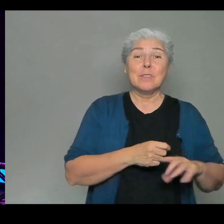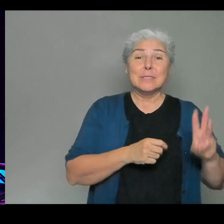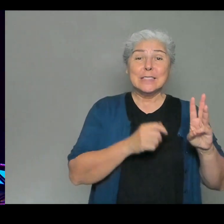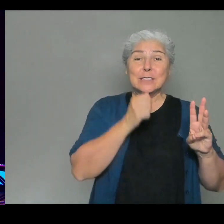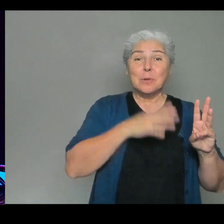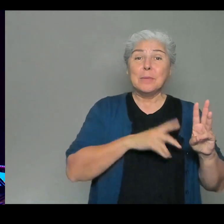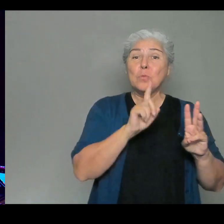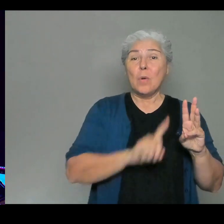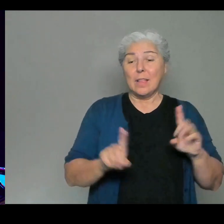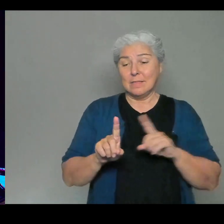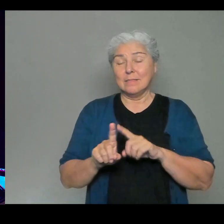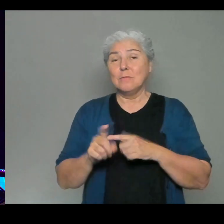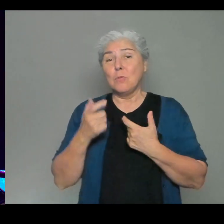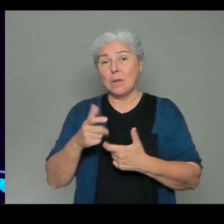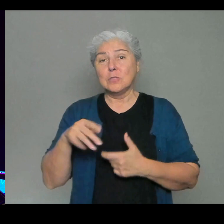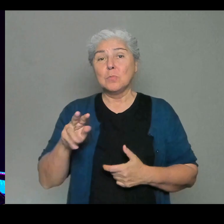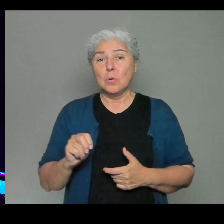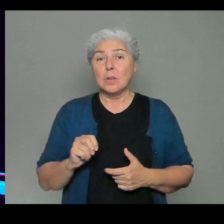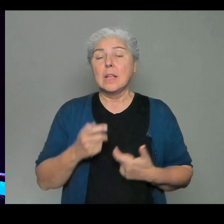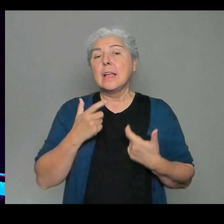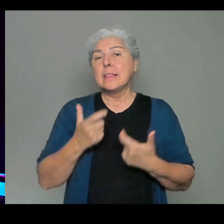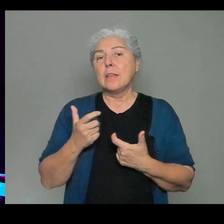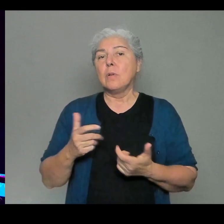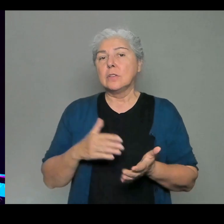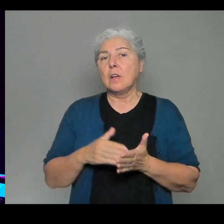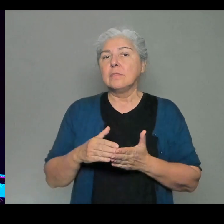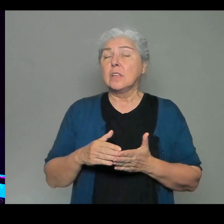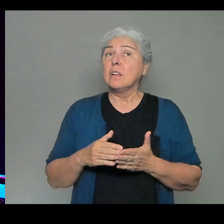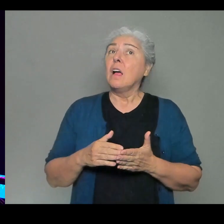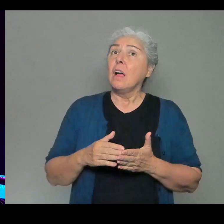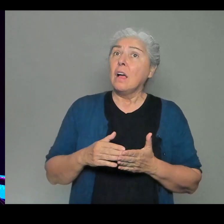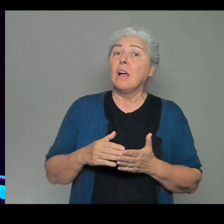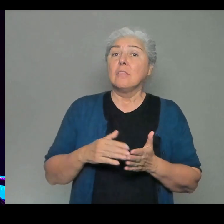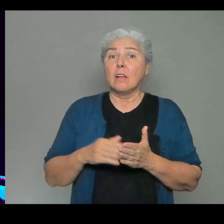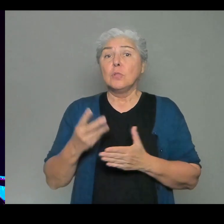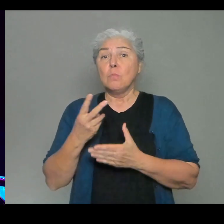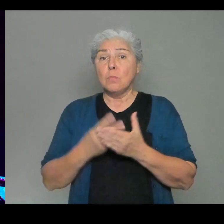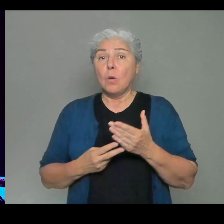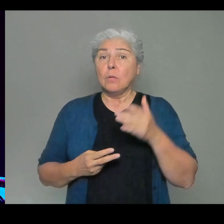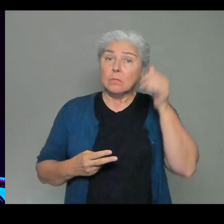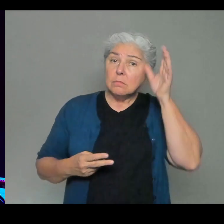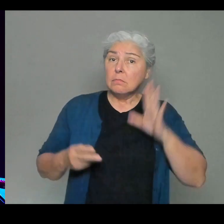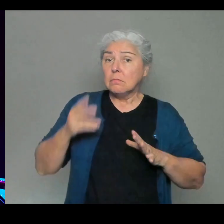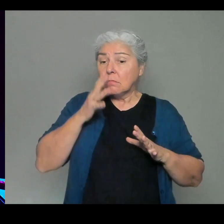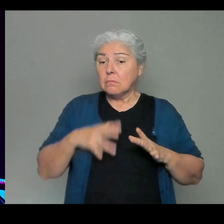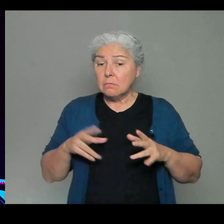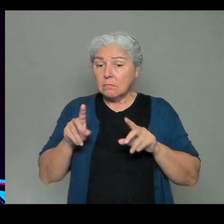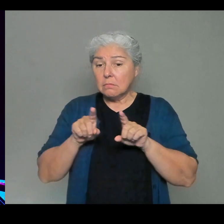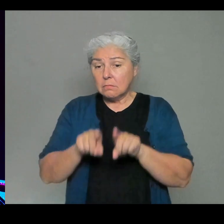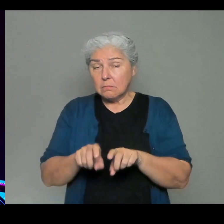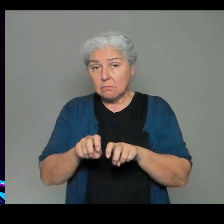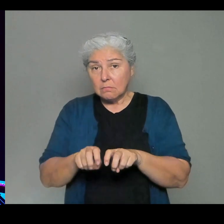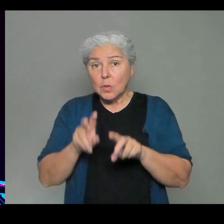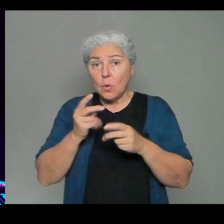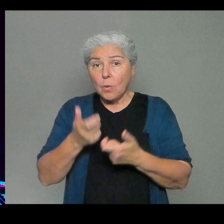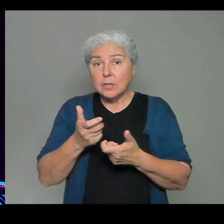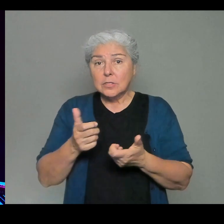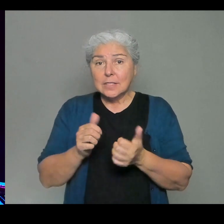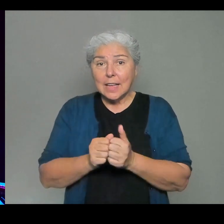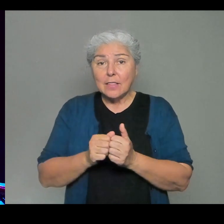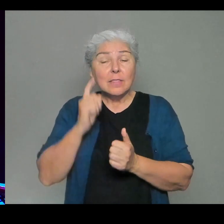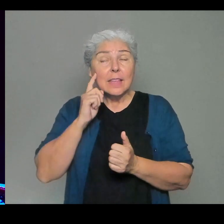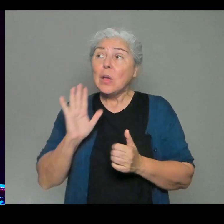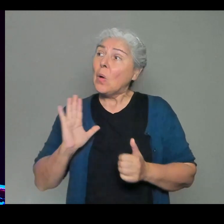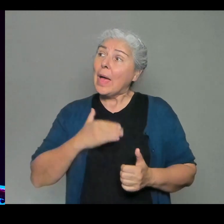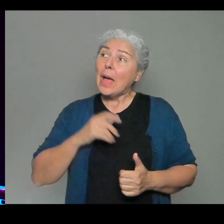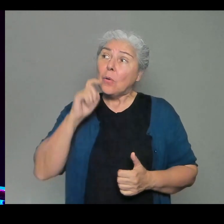women. And they usually watch it, I shouldn't say usually, often men and women watch it together thinking they're gonna enhance their sexual life. It's